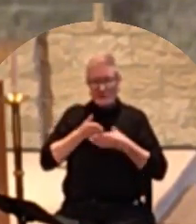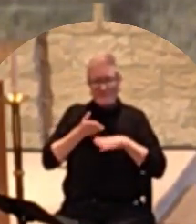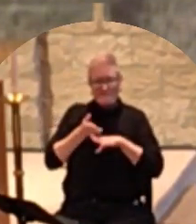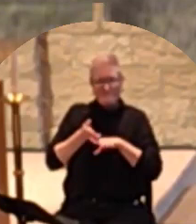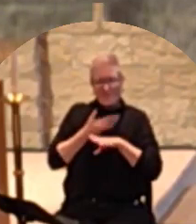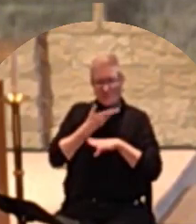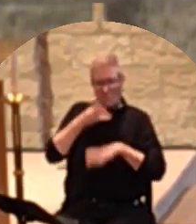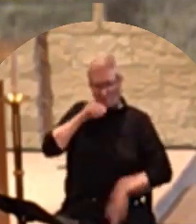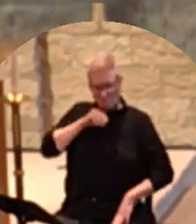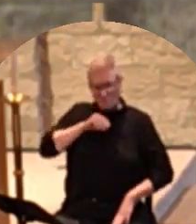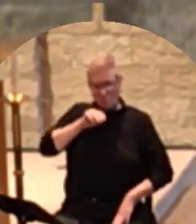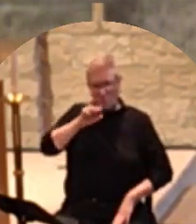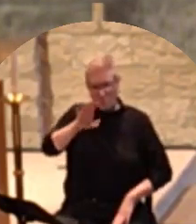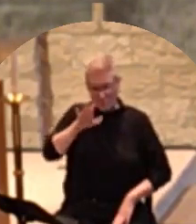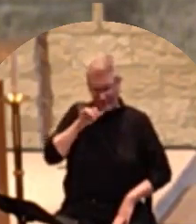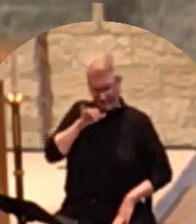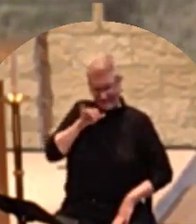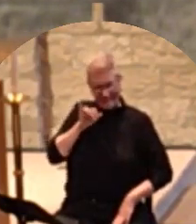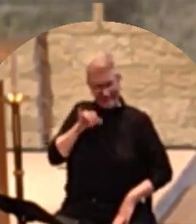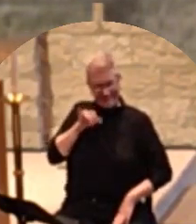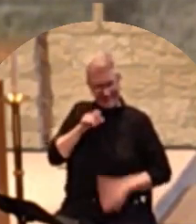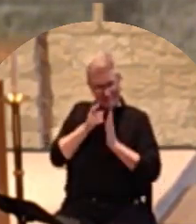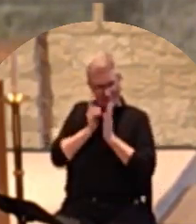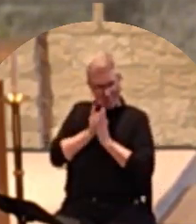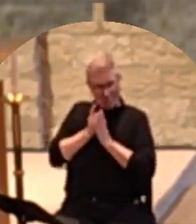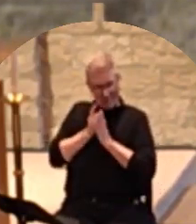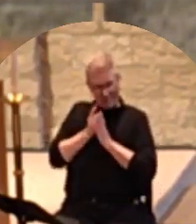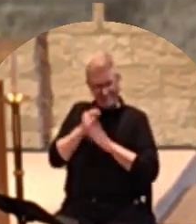I feel pure love.